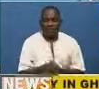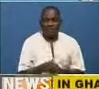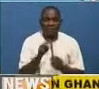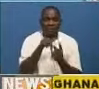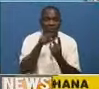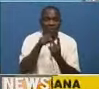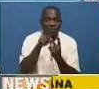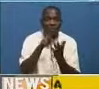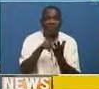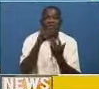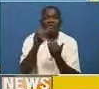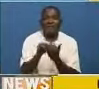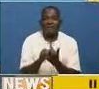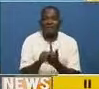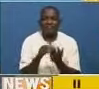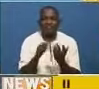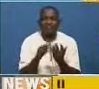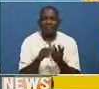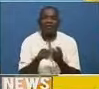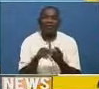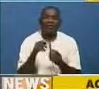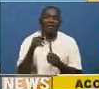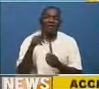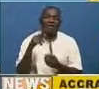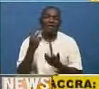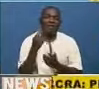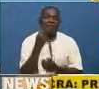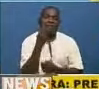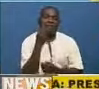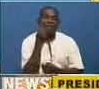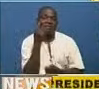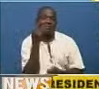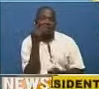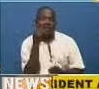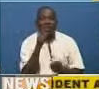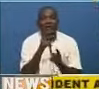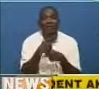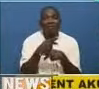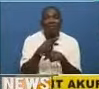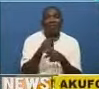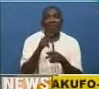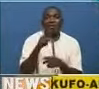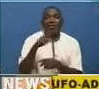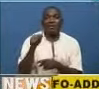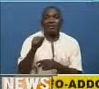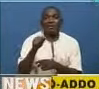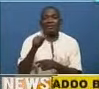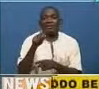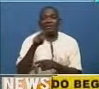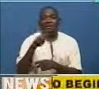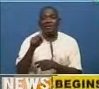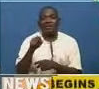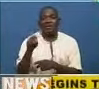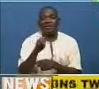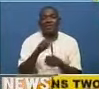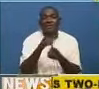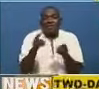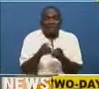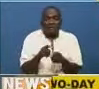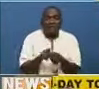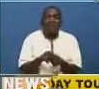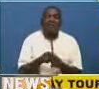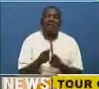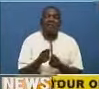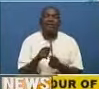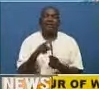2 projects, the Narubez Rubber Factory at Dompim in the Wassa East District and Keda Ceramics at